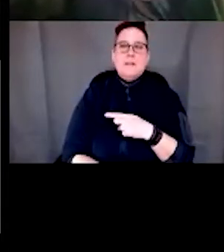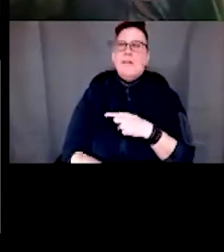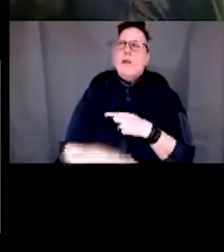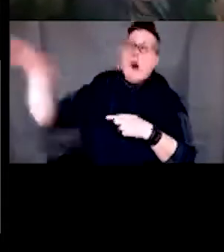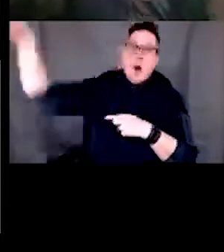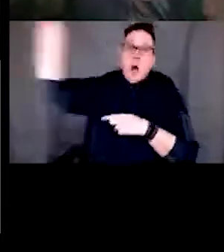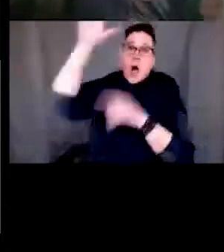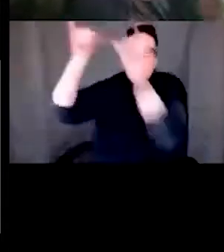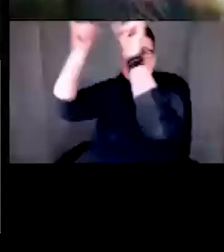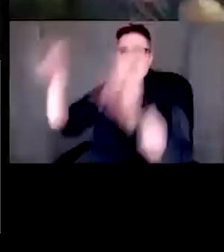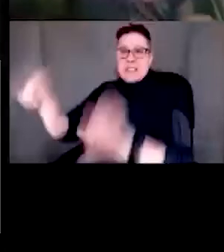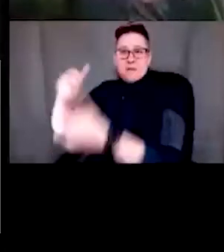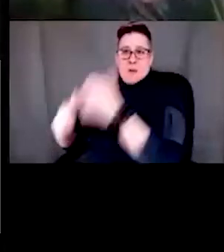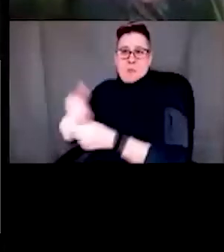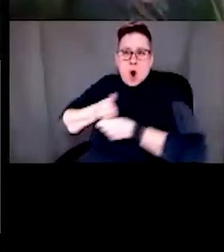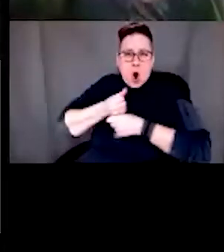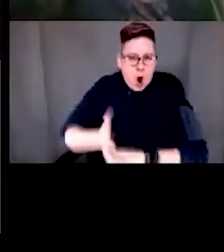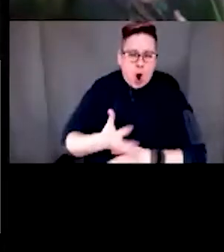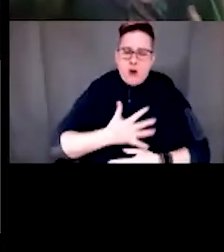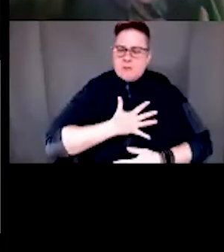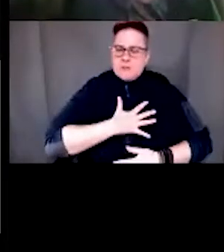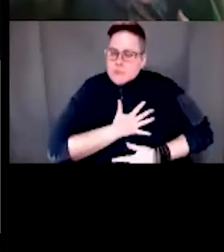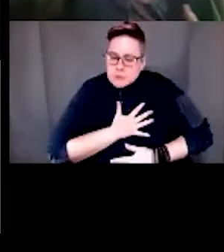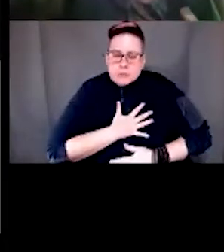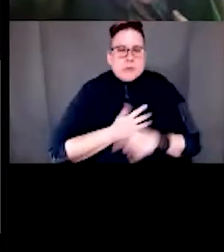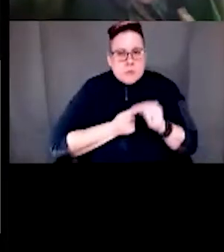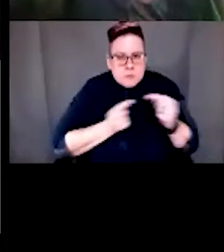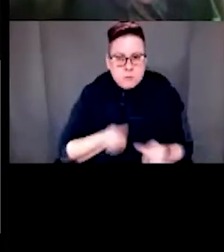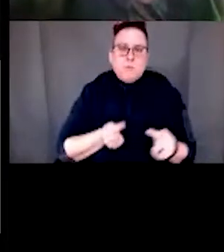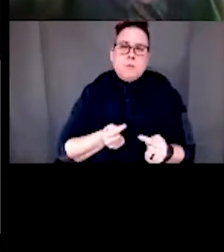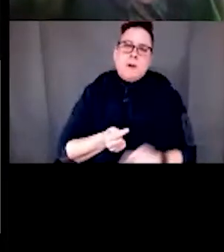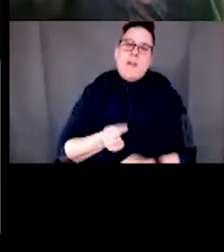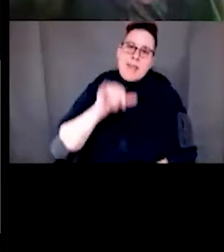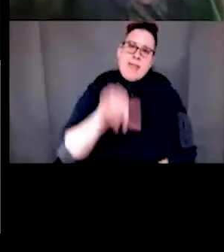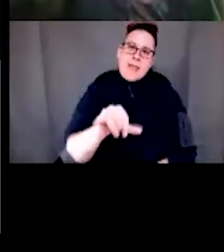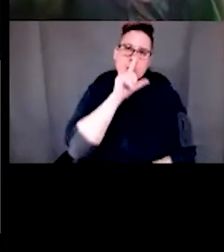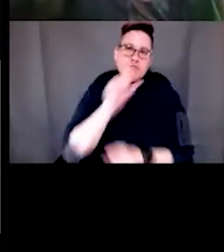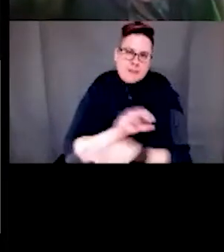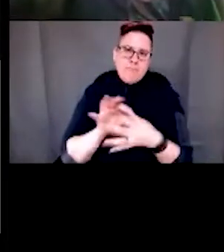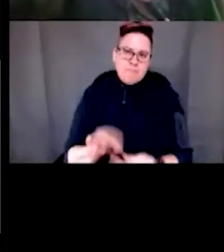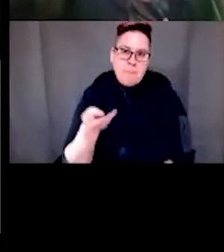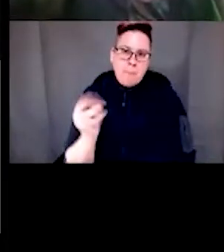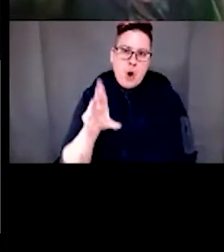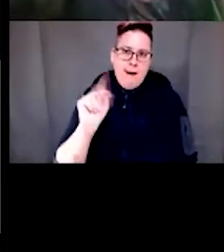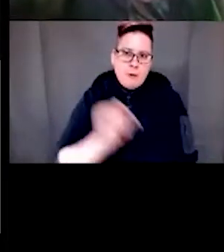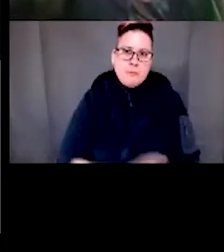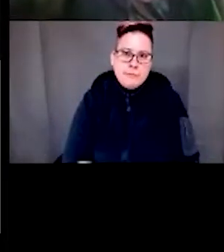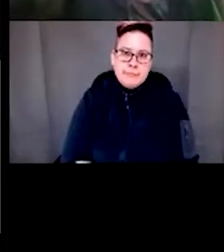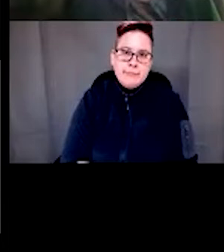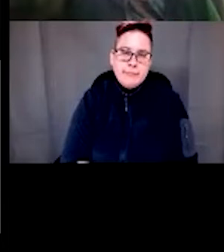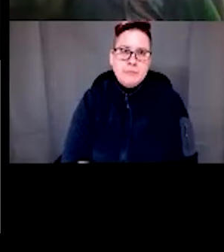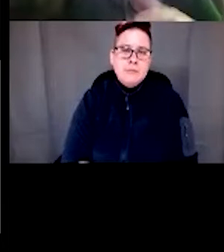problem that is so fundamental to the experience of burnout. But